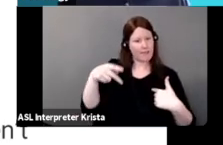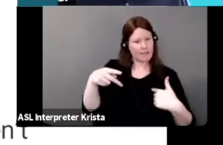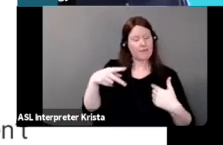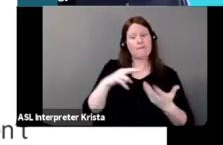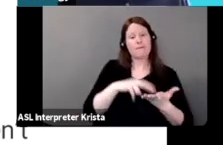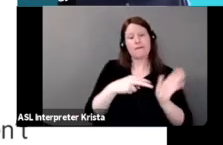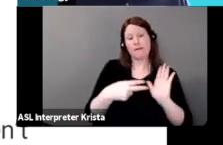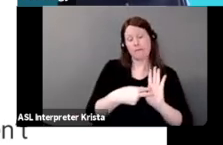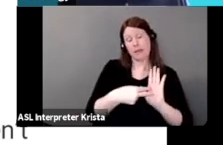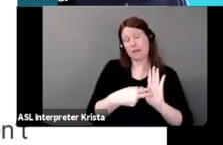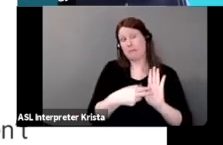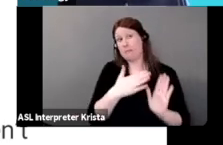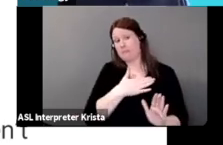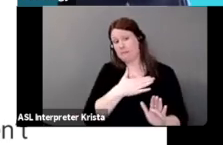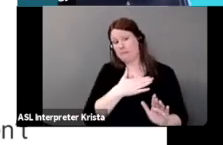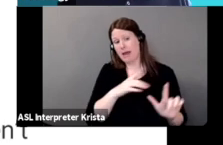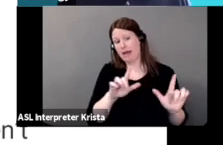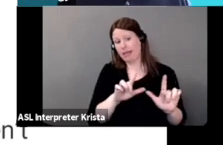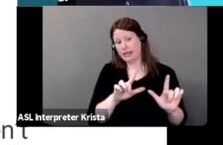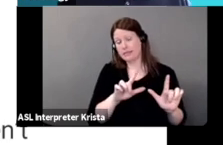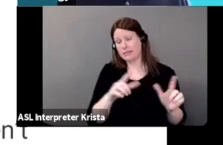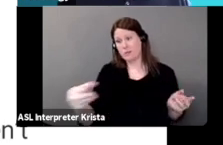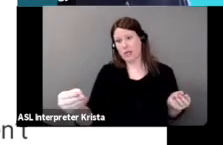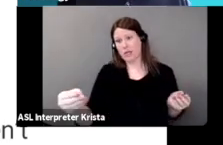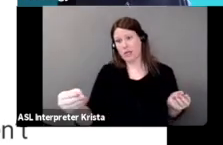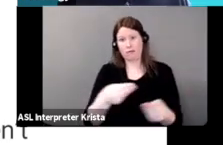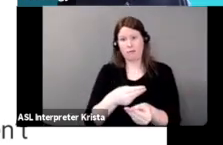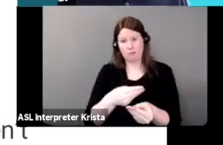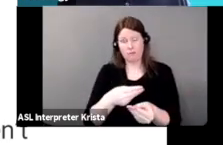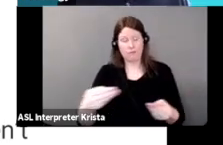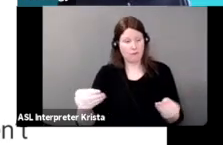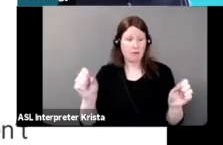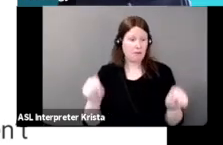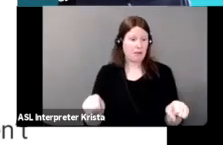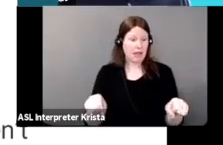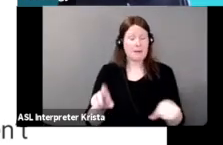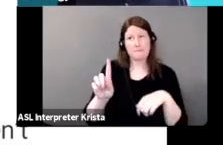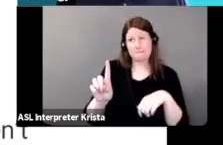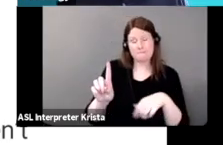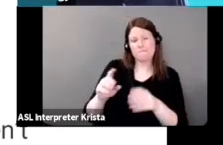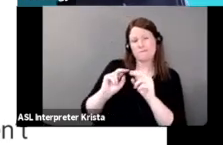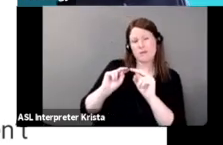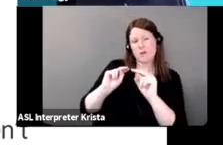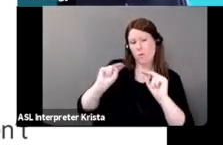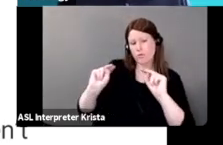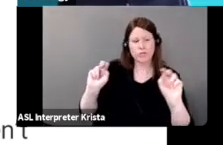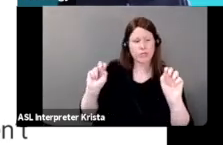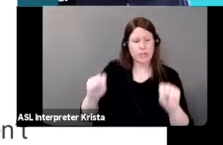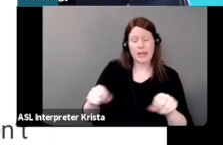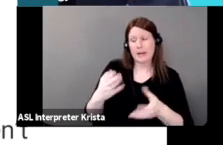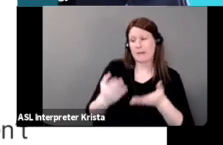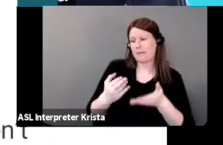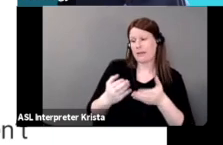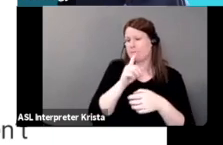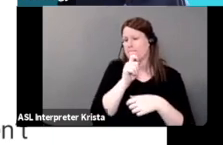competitors, and you can reduce the playing field by basically saying, you know what, maybe we're going to infringe on